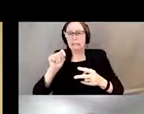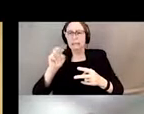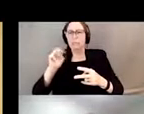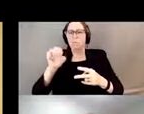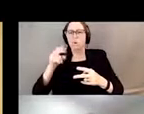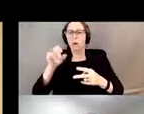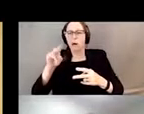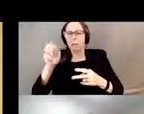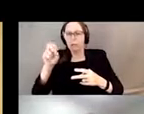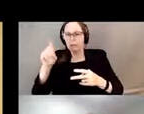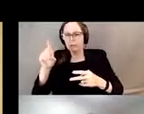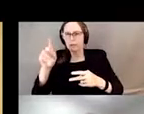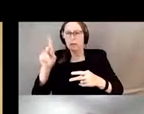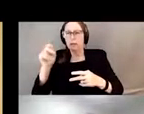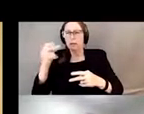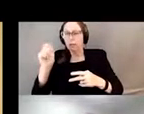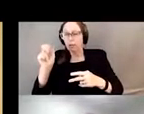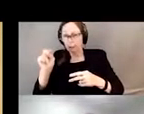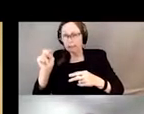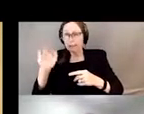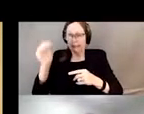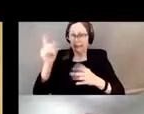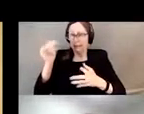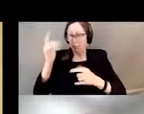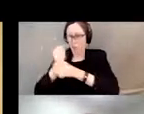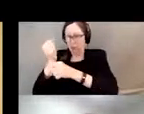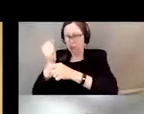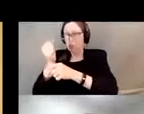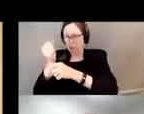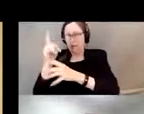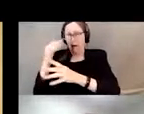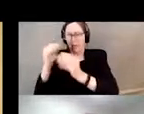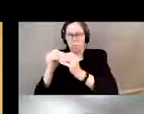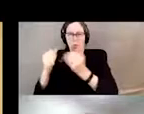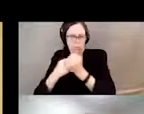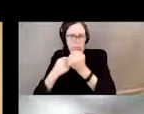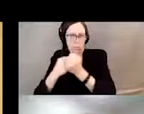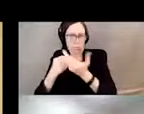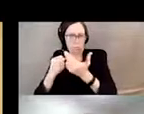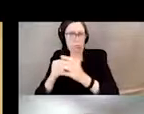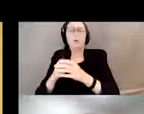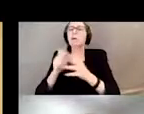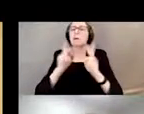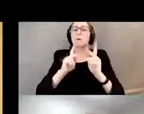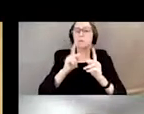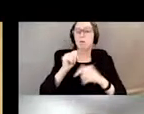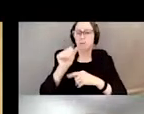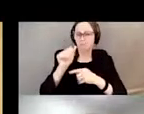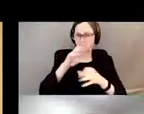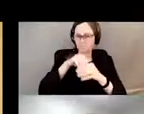is going to be the winner of this contest. He has more support. The people of Afghanistan prefer